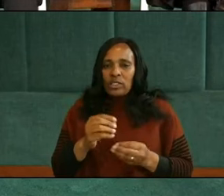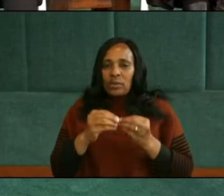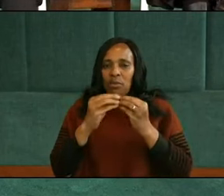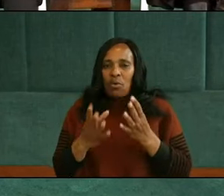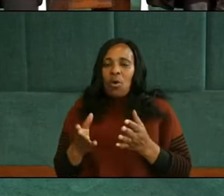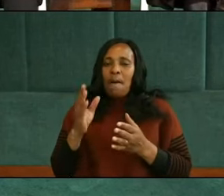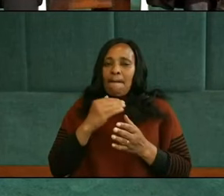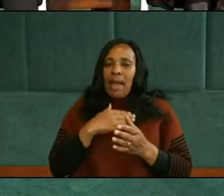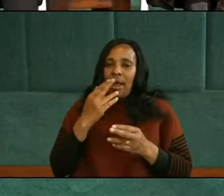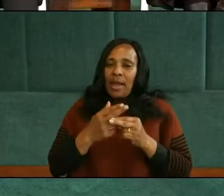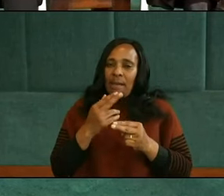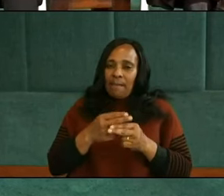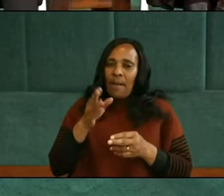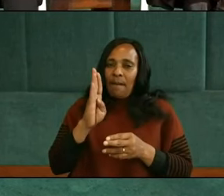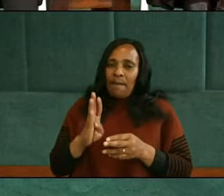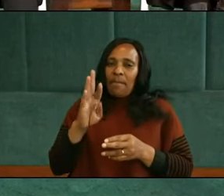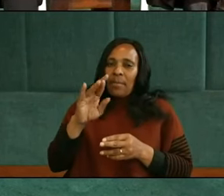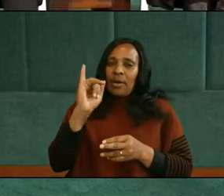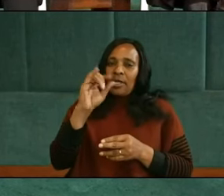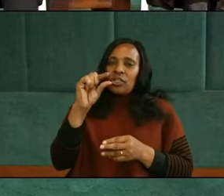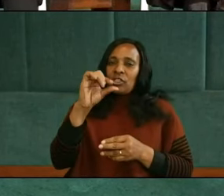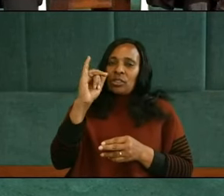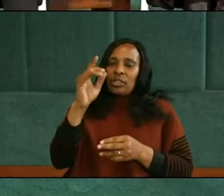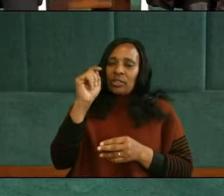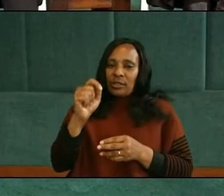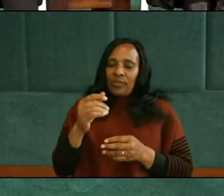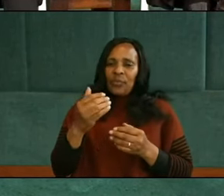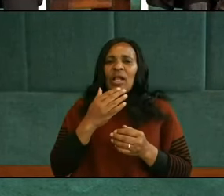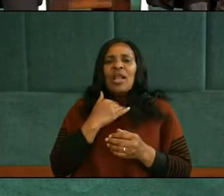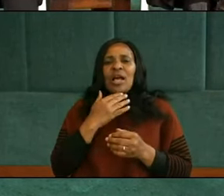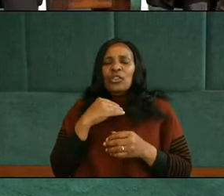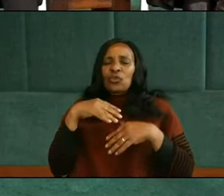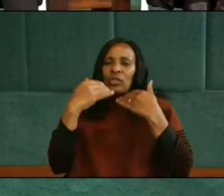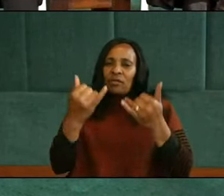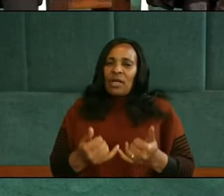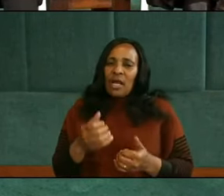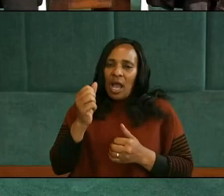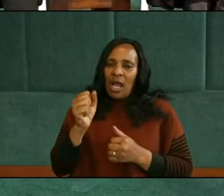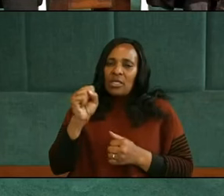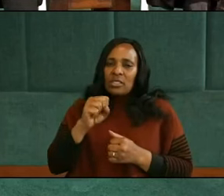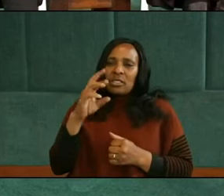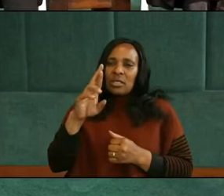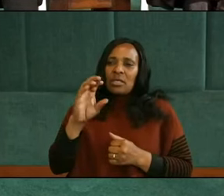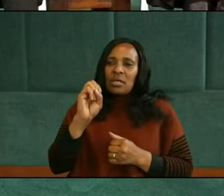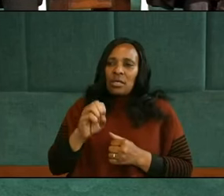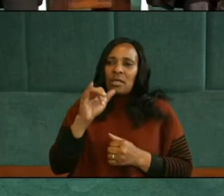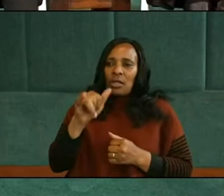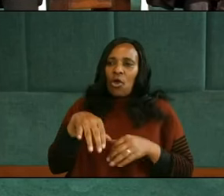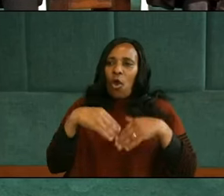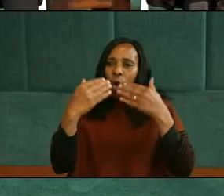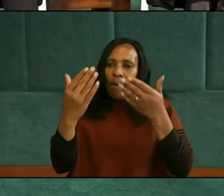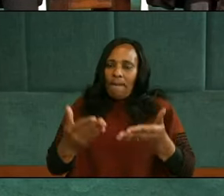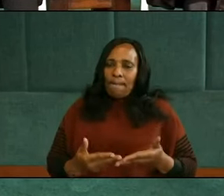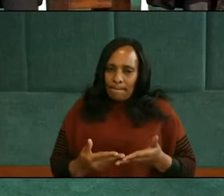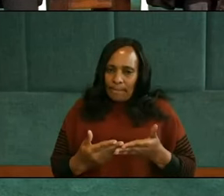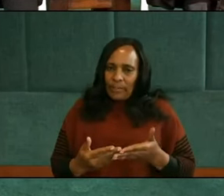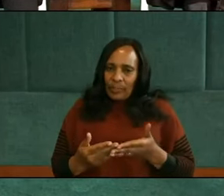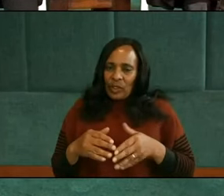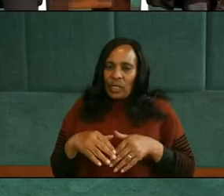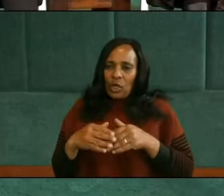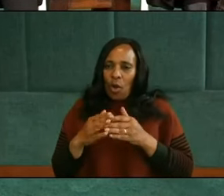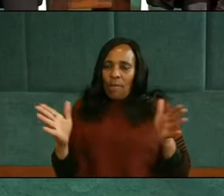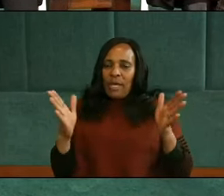Amen. And my name is Bridget. I'll be your moderator. So I'd like to invite Ashley to open for us with a prayer. Let us